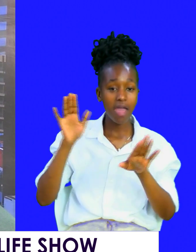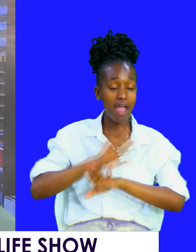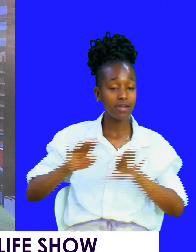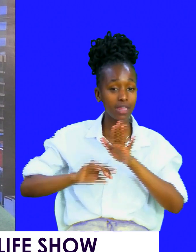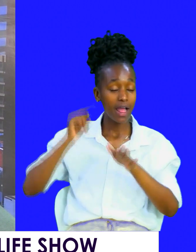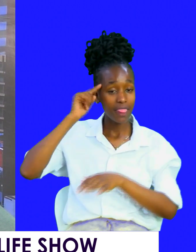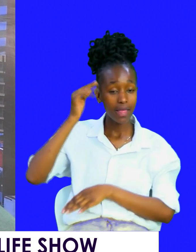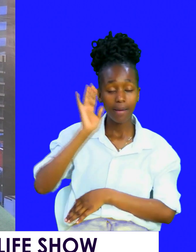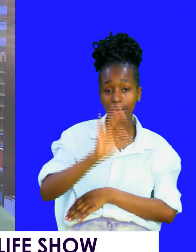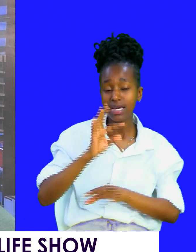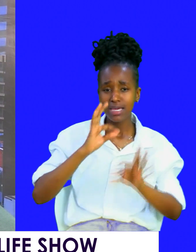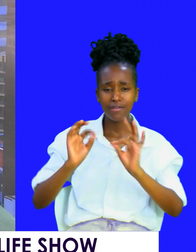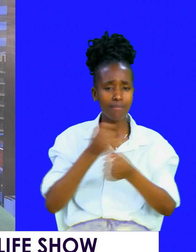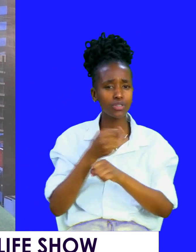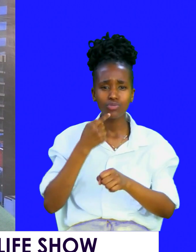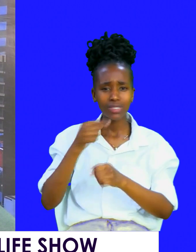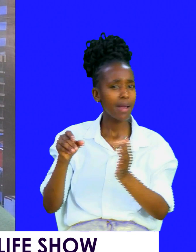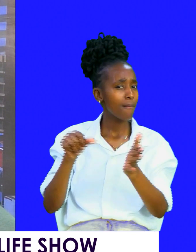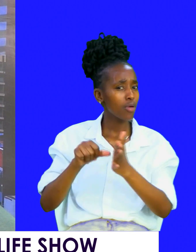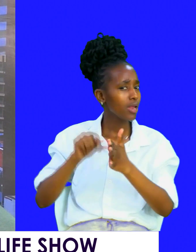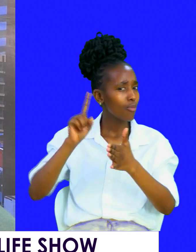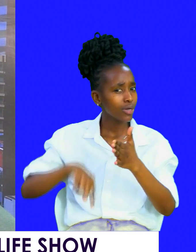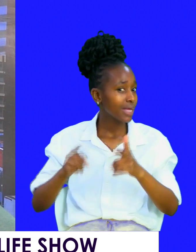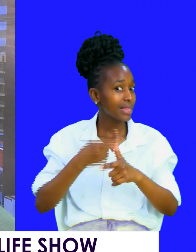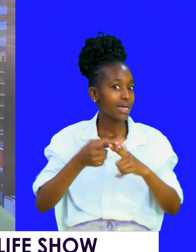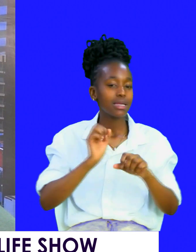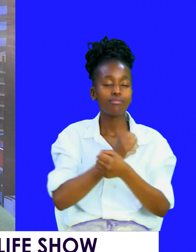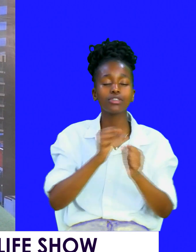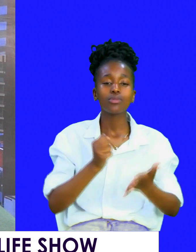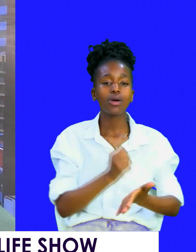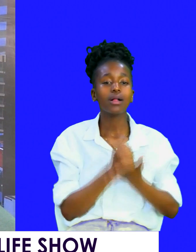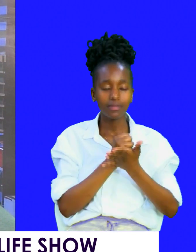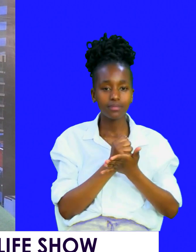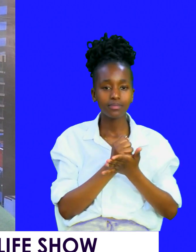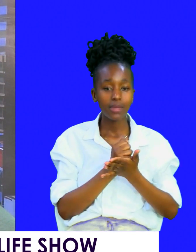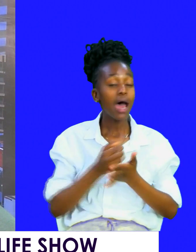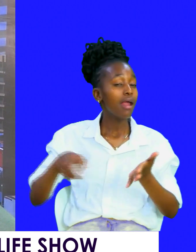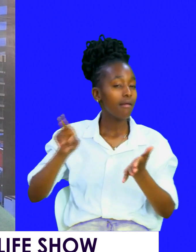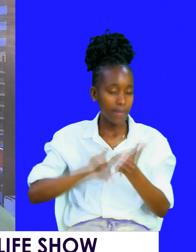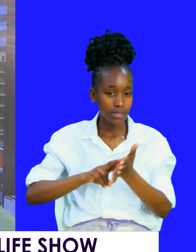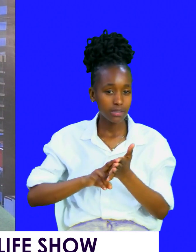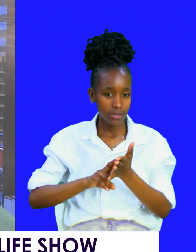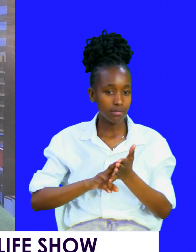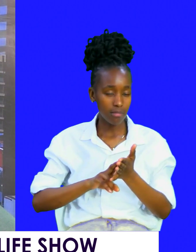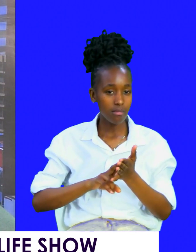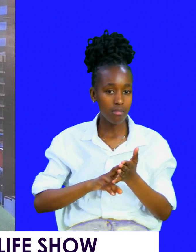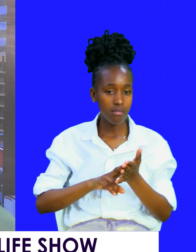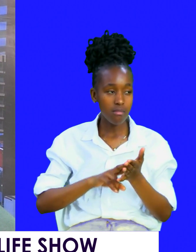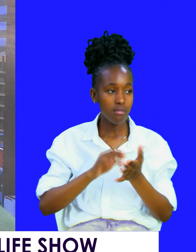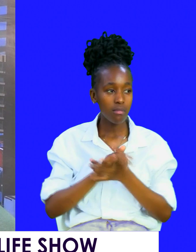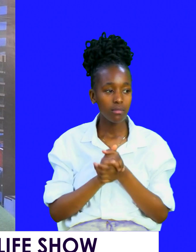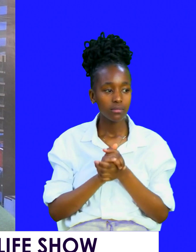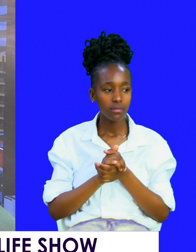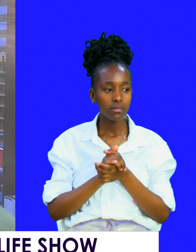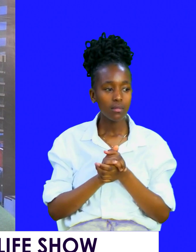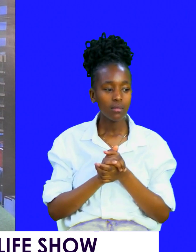cannot diagnose it, you can't treat it. Let me put it again, because I've just discovered, I've formed